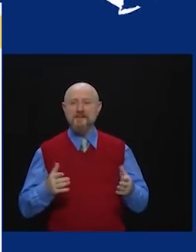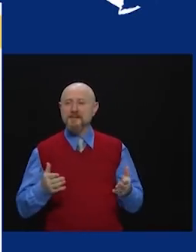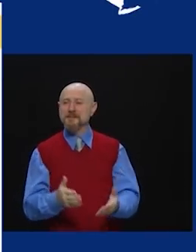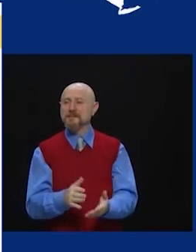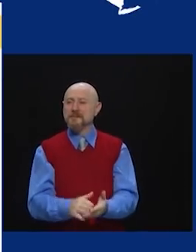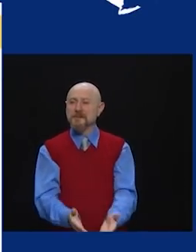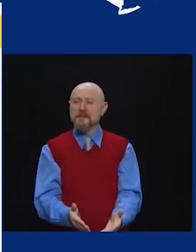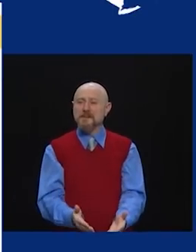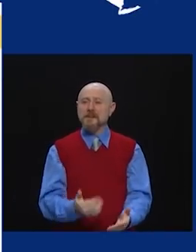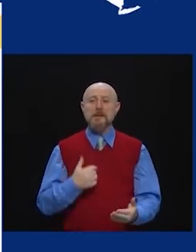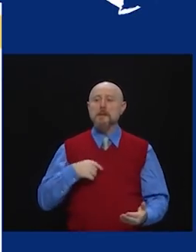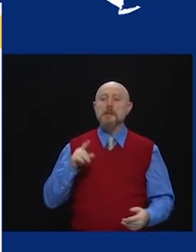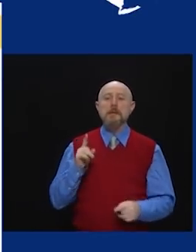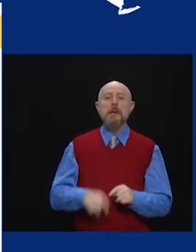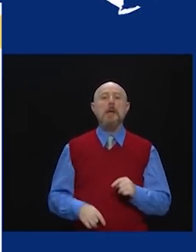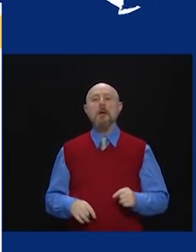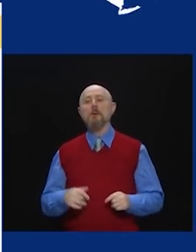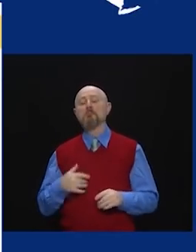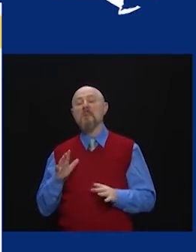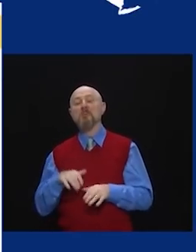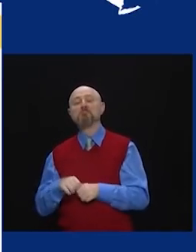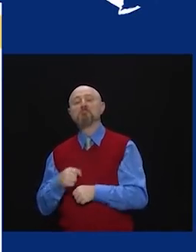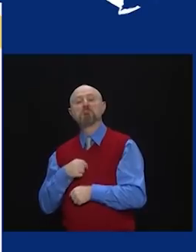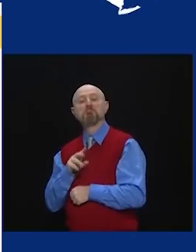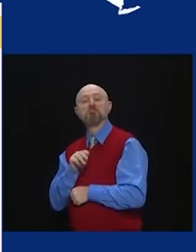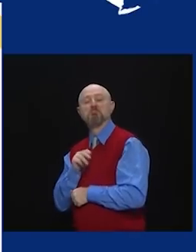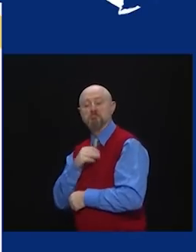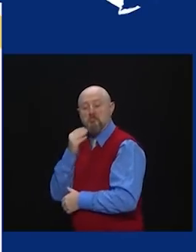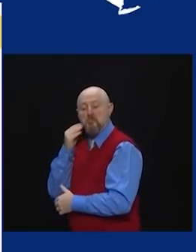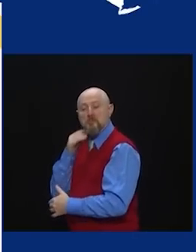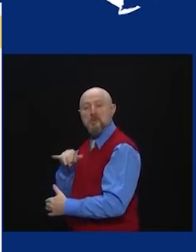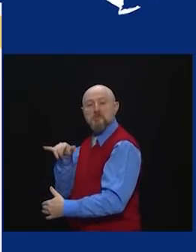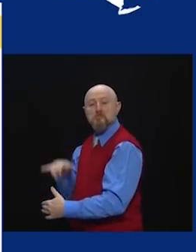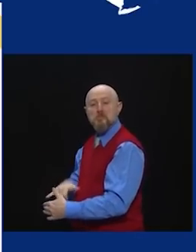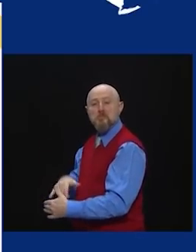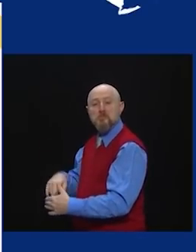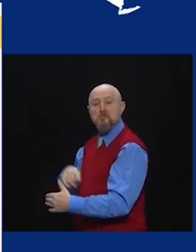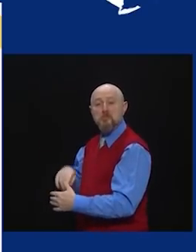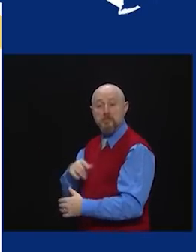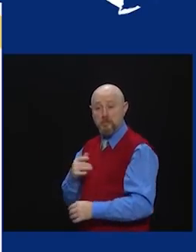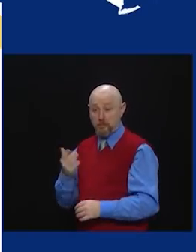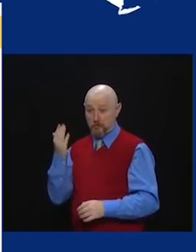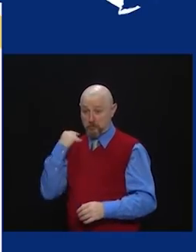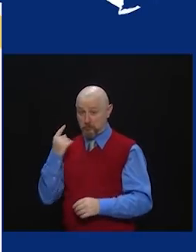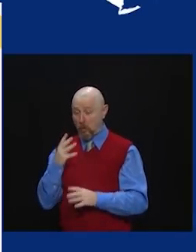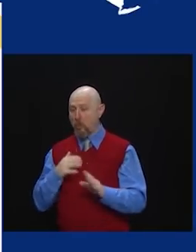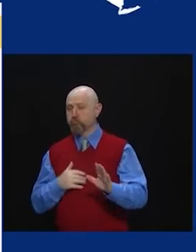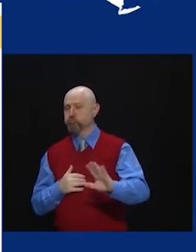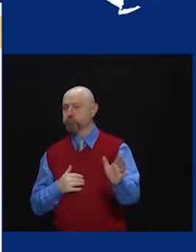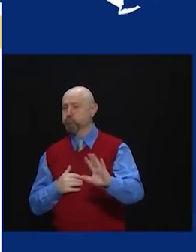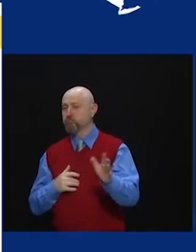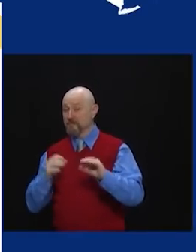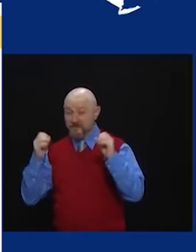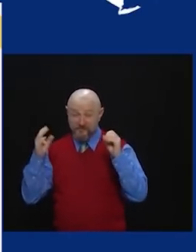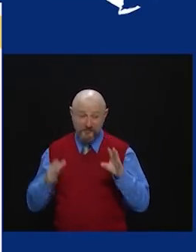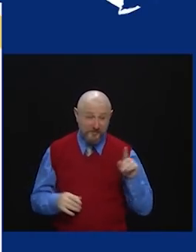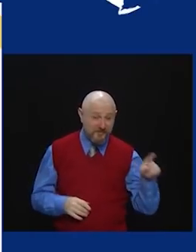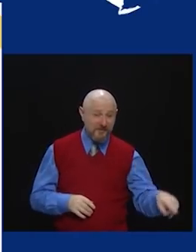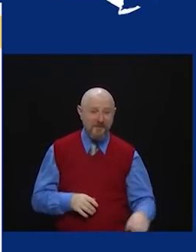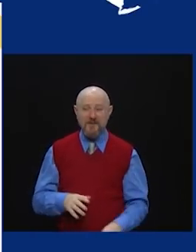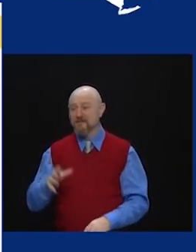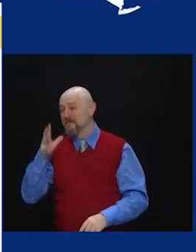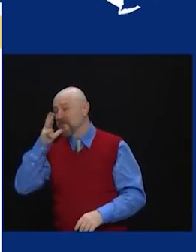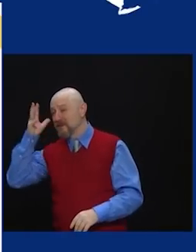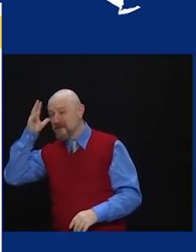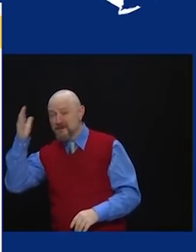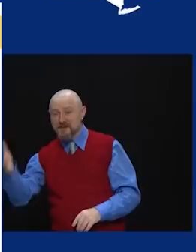home after what they had to go through last time. Our teachers, our parents, and everybody, it was too much